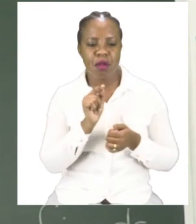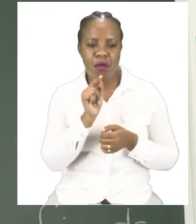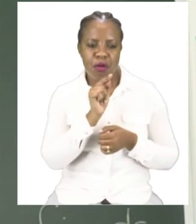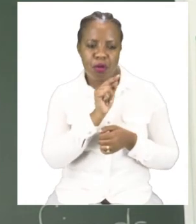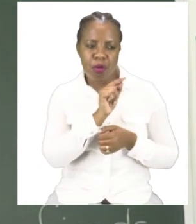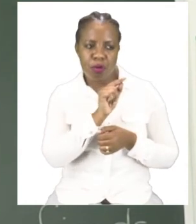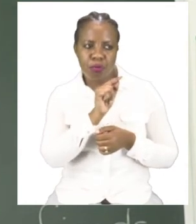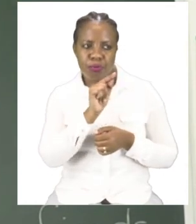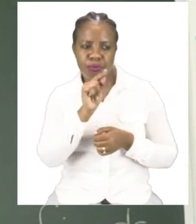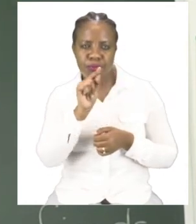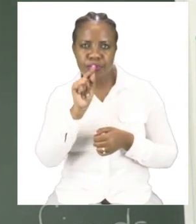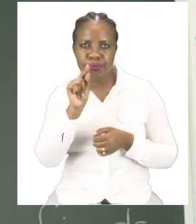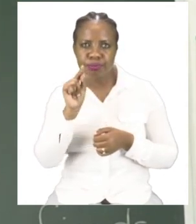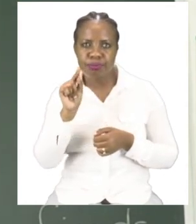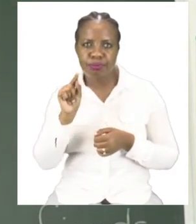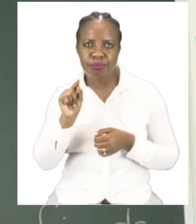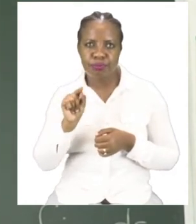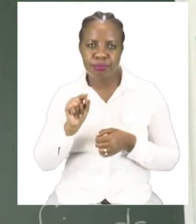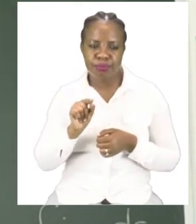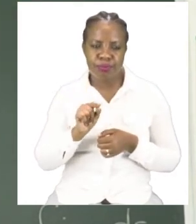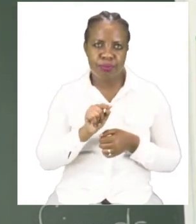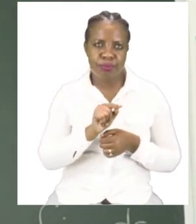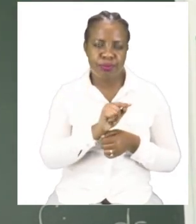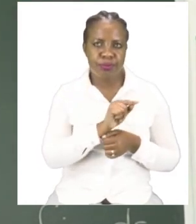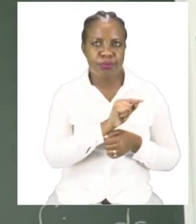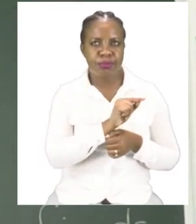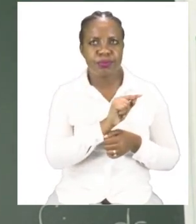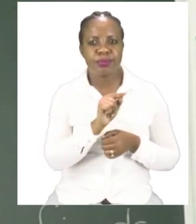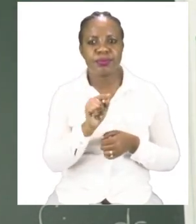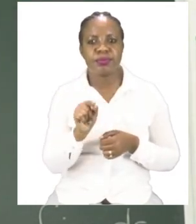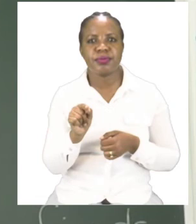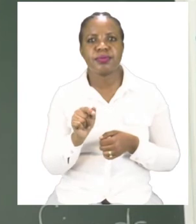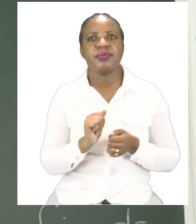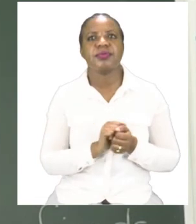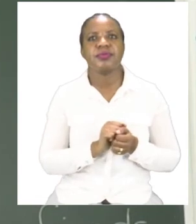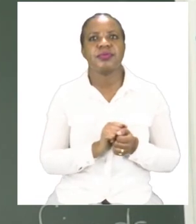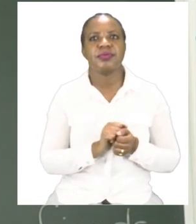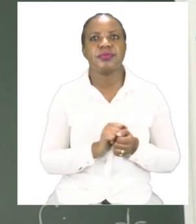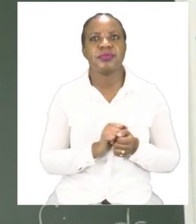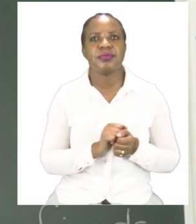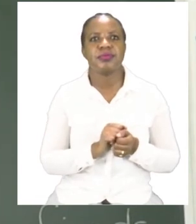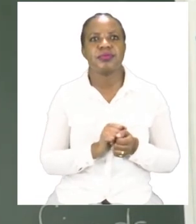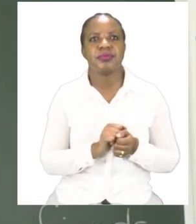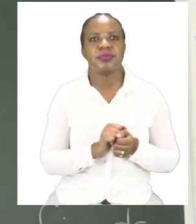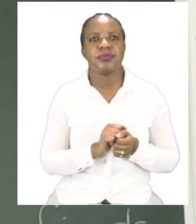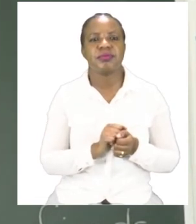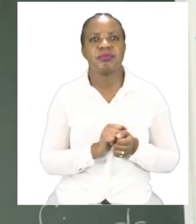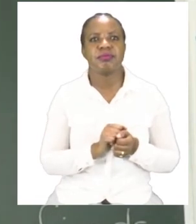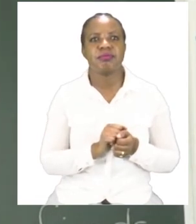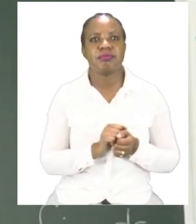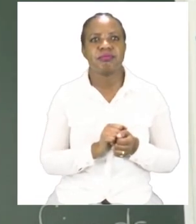the word play. There we go. And once